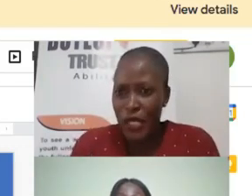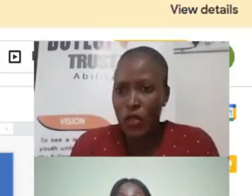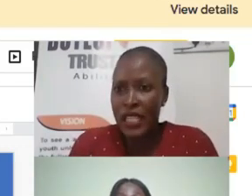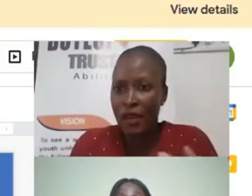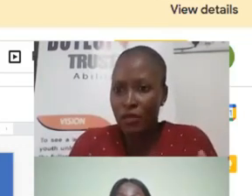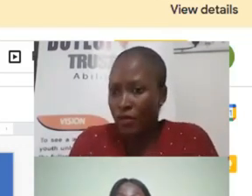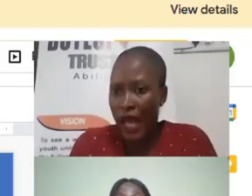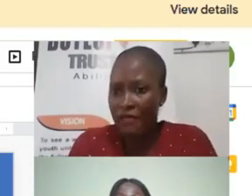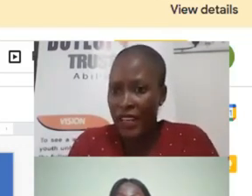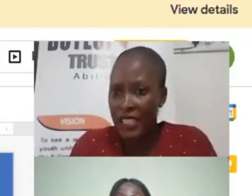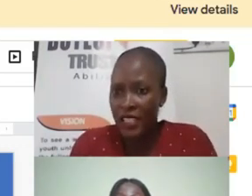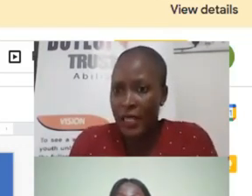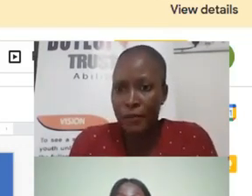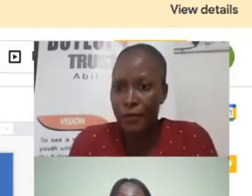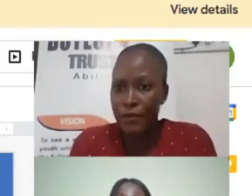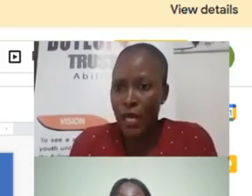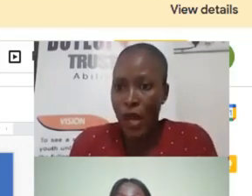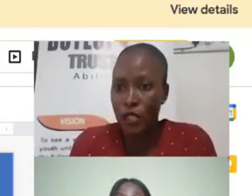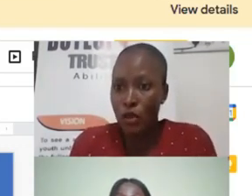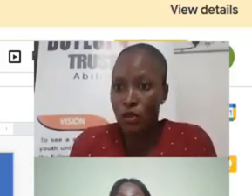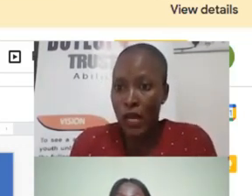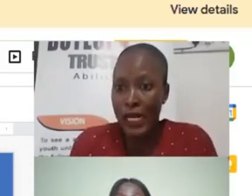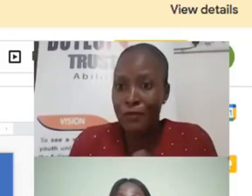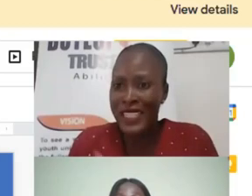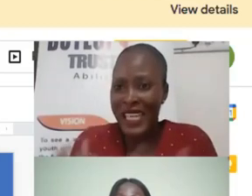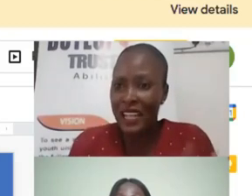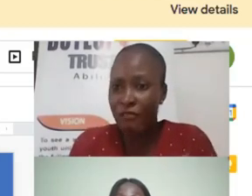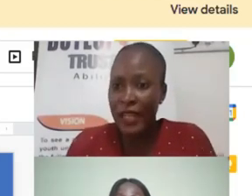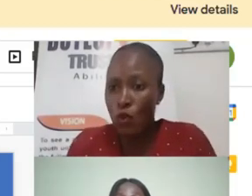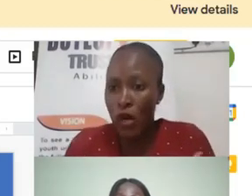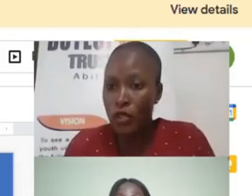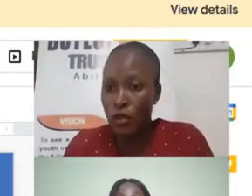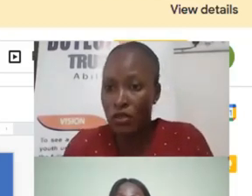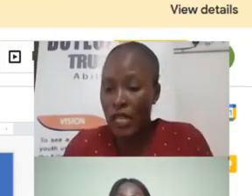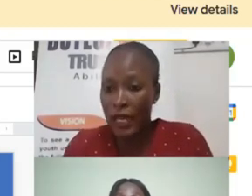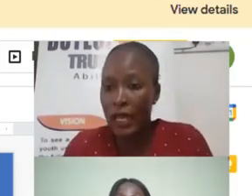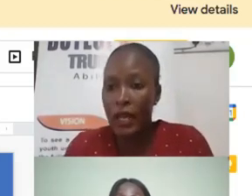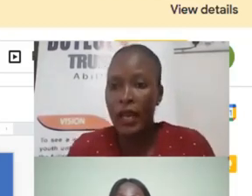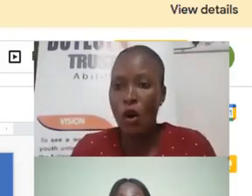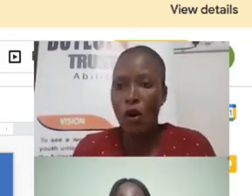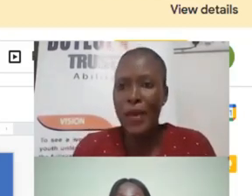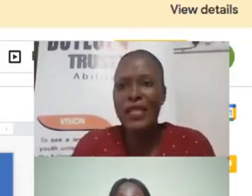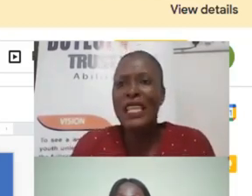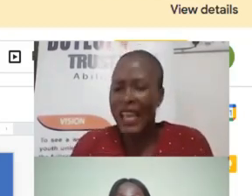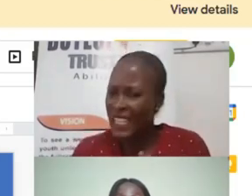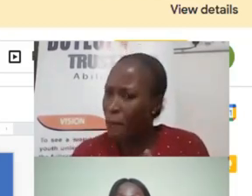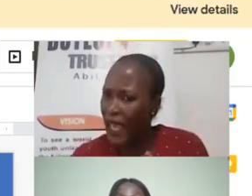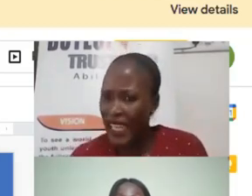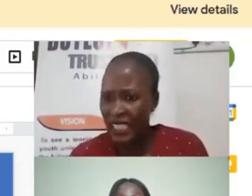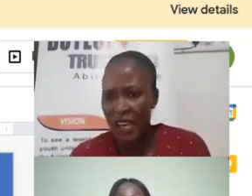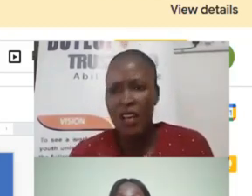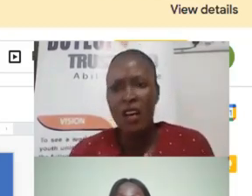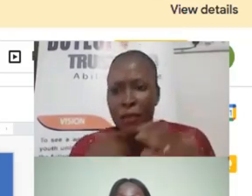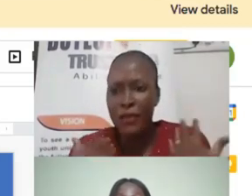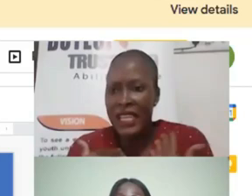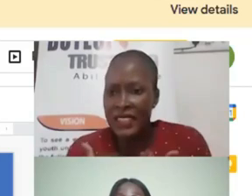anxious because they have a need, like maybe they want to go to toilet, but they can't find words to say. Or maybe they are in